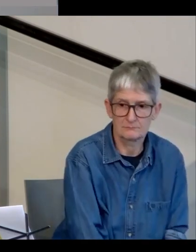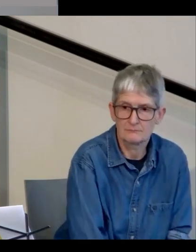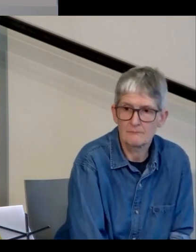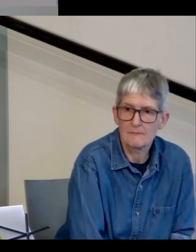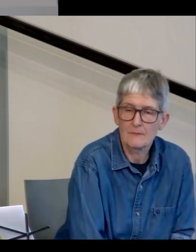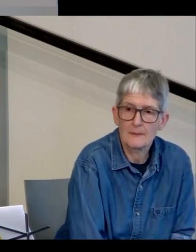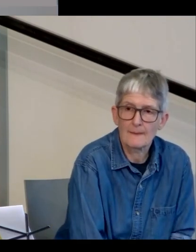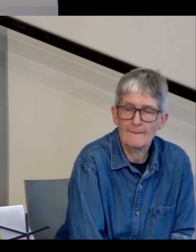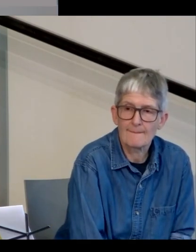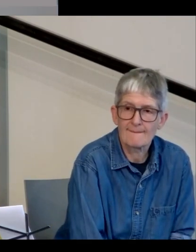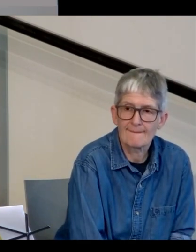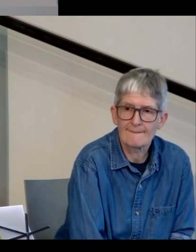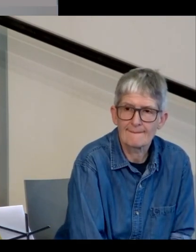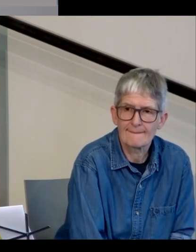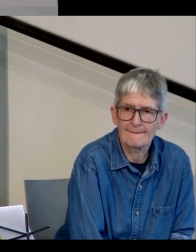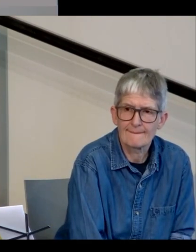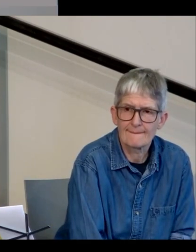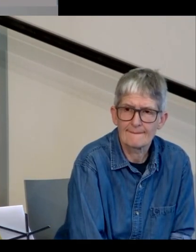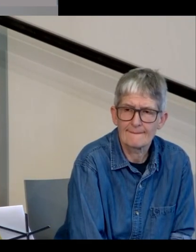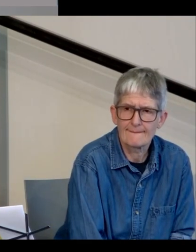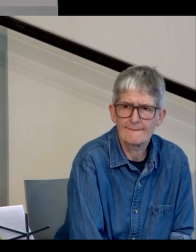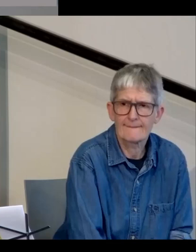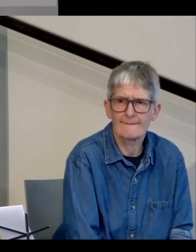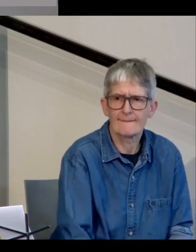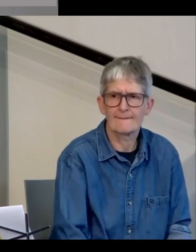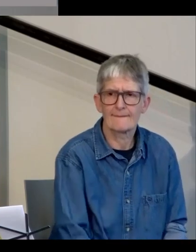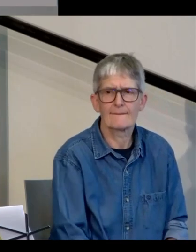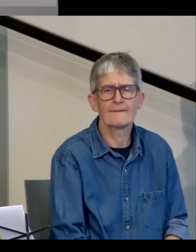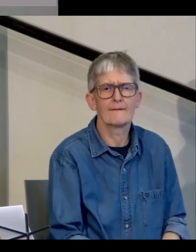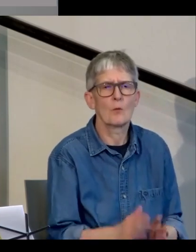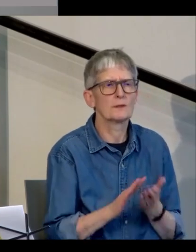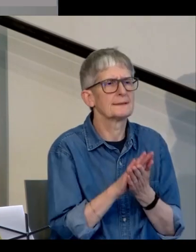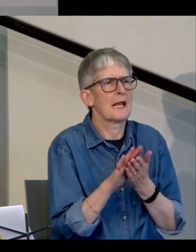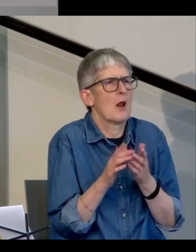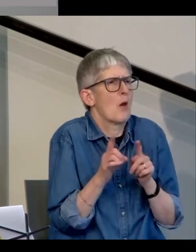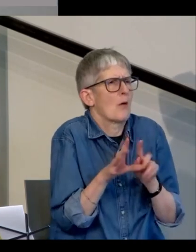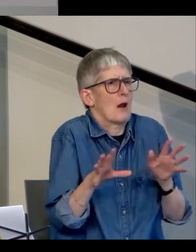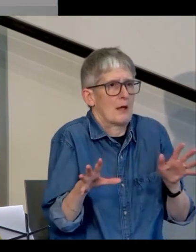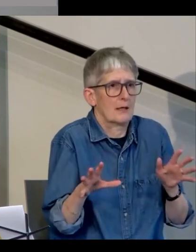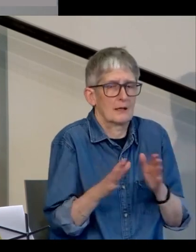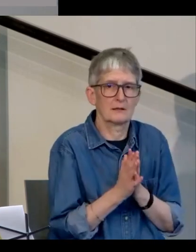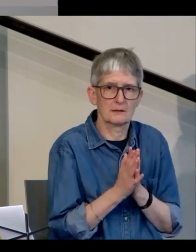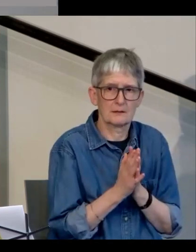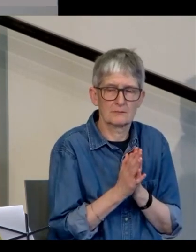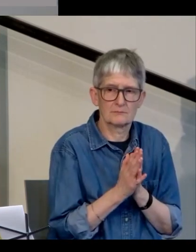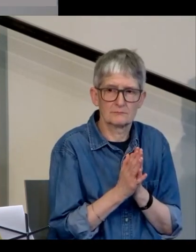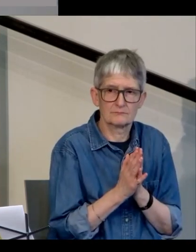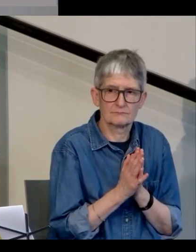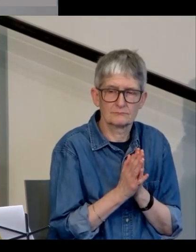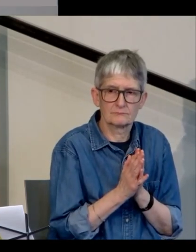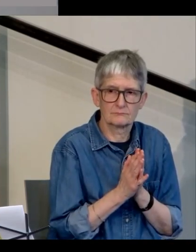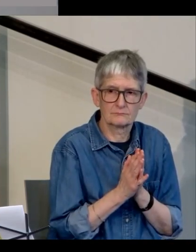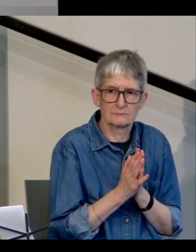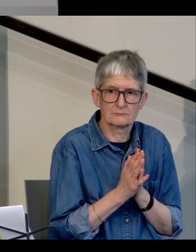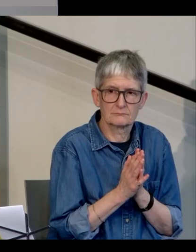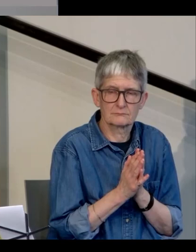And what could God's complete expression of love look like in us? Well, 1 Corinthians 13, a